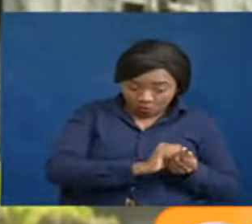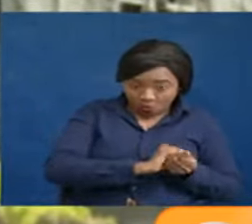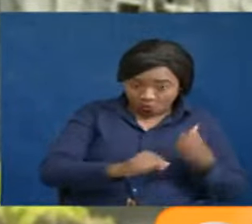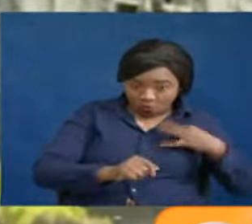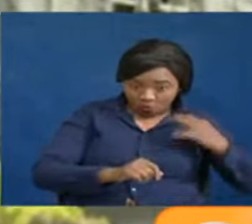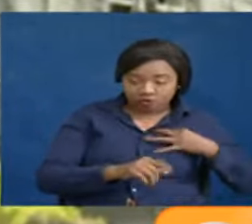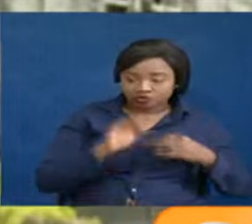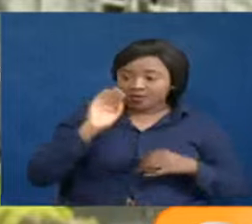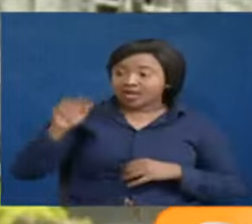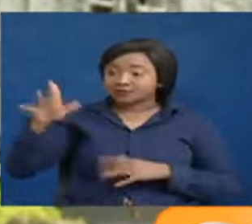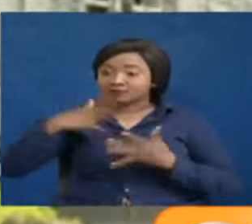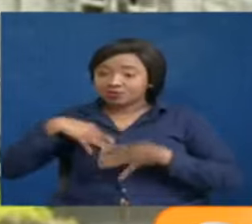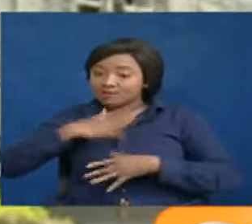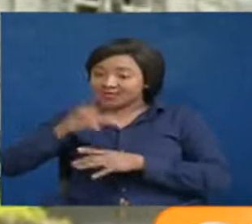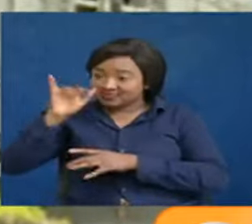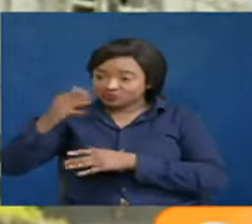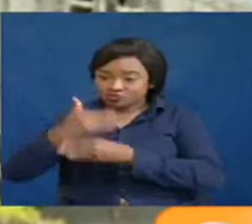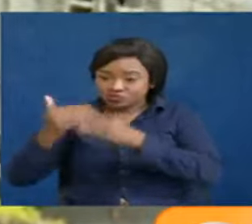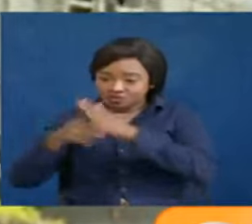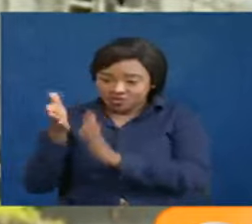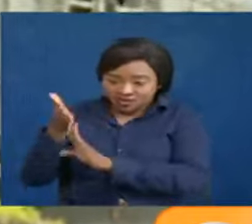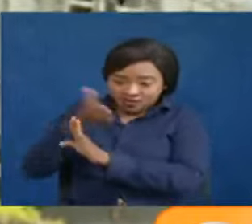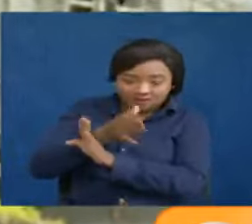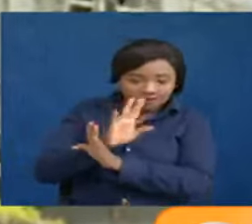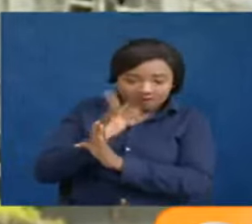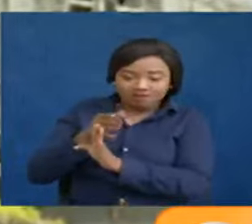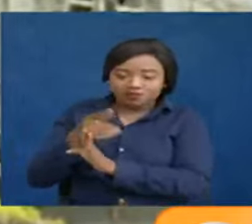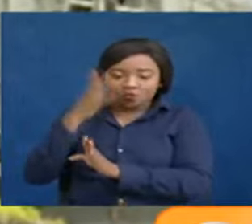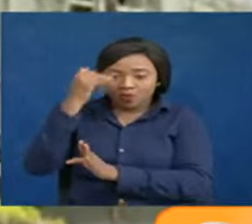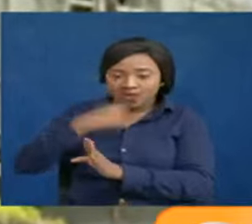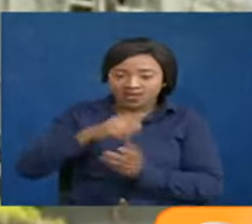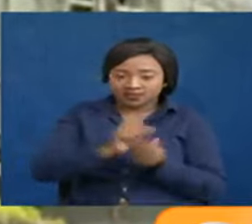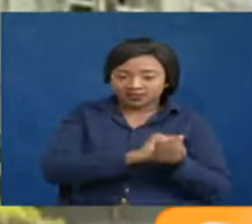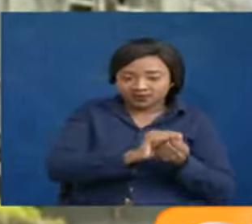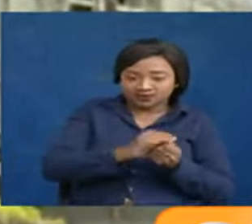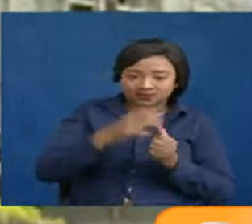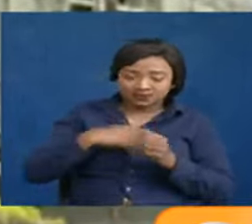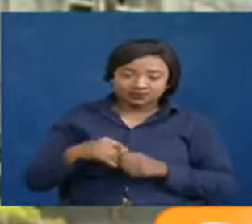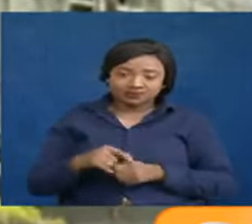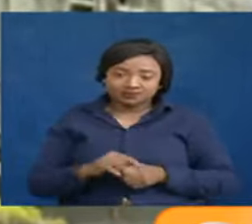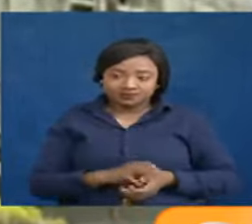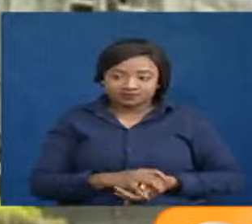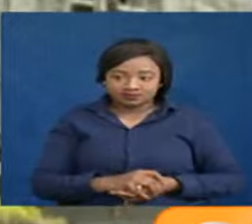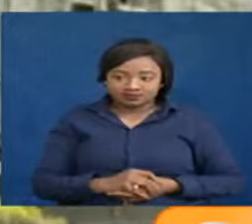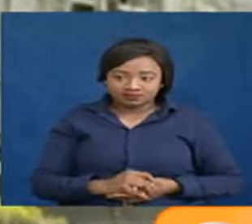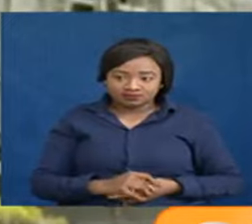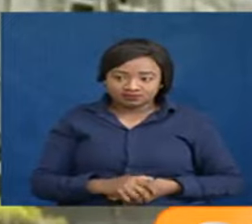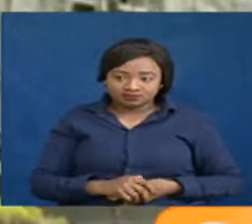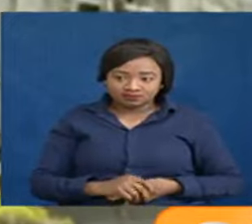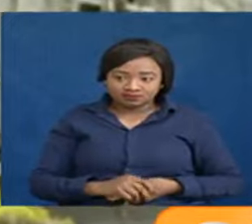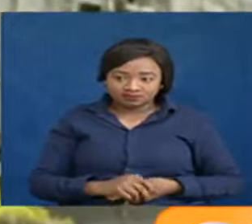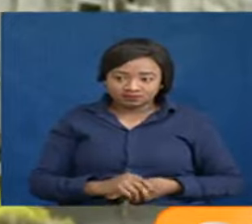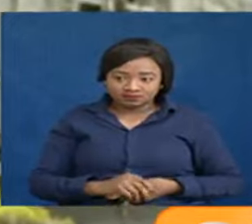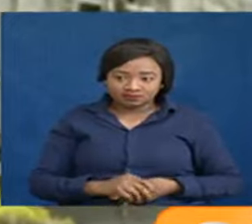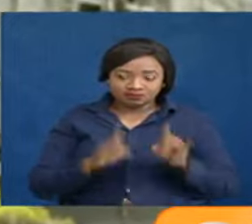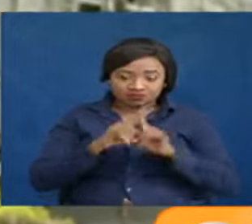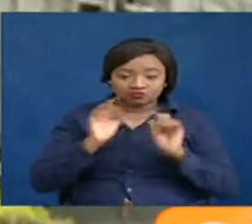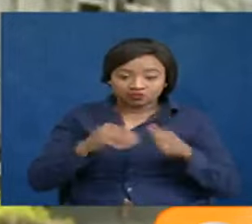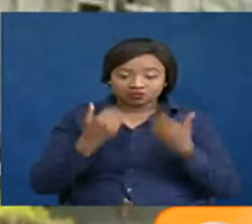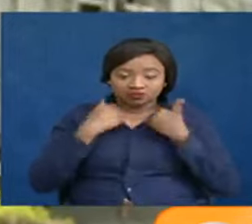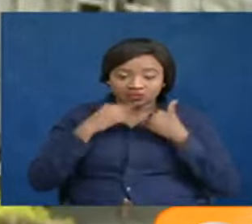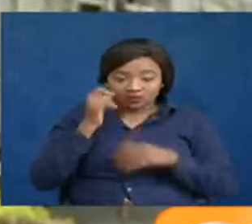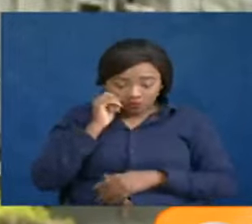them for permission. Msijenge hii pande ya kwetu leo because we are doing laundry. Wasimwage simiti. Secondly, unaweza amka asubuhi